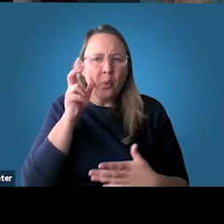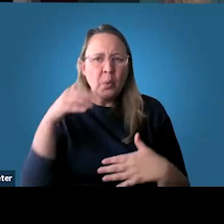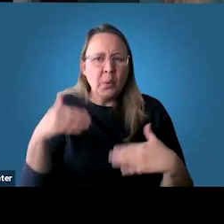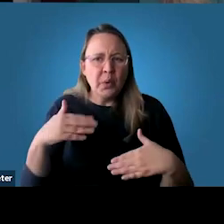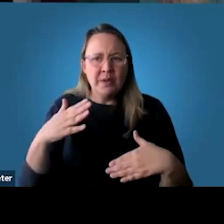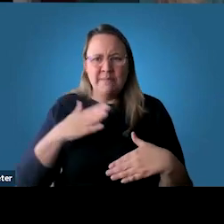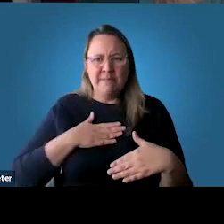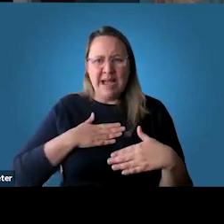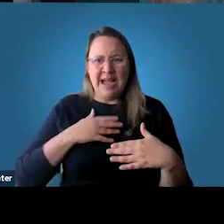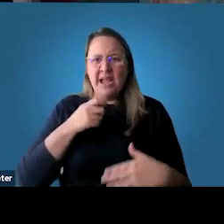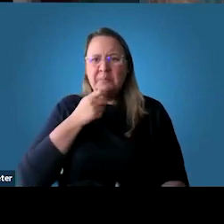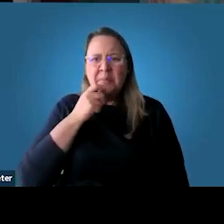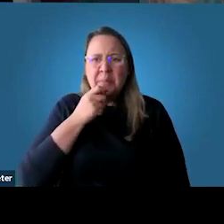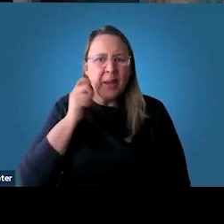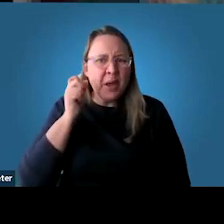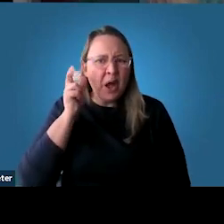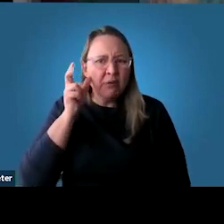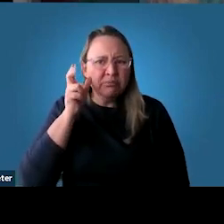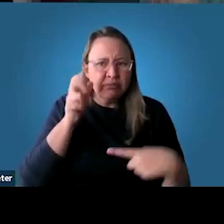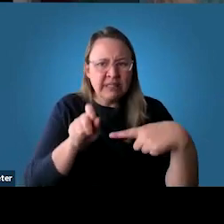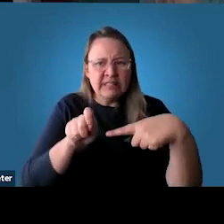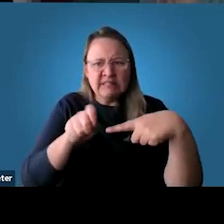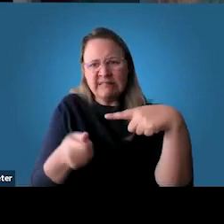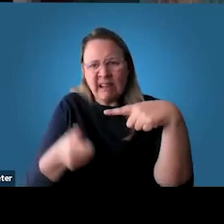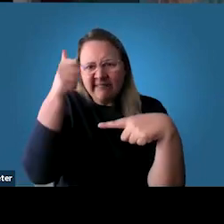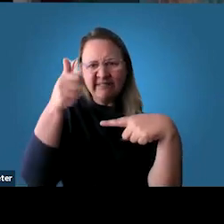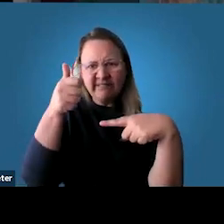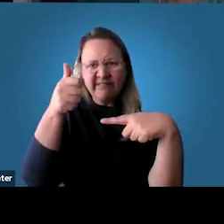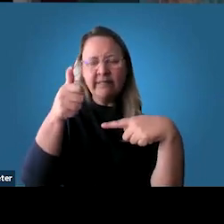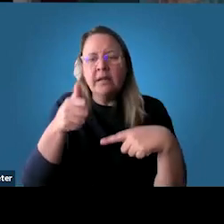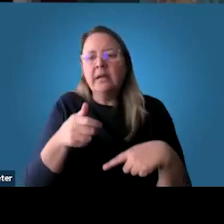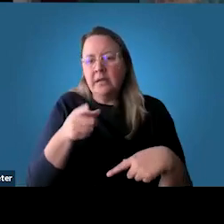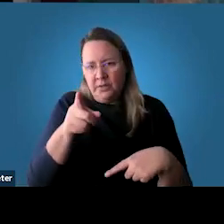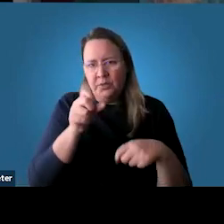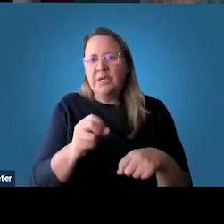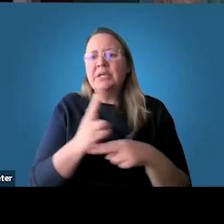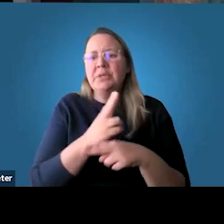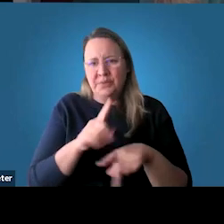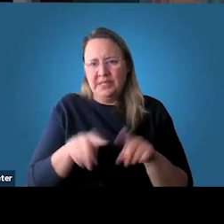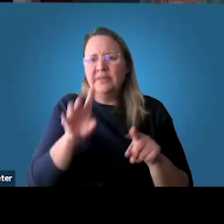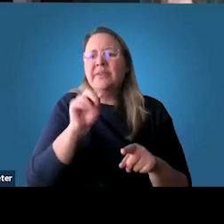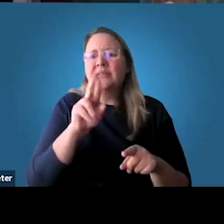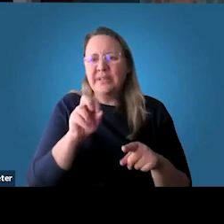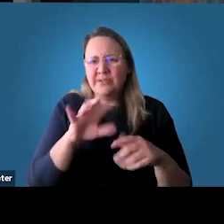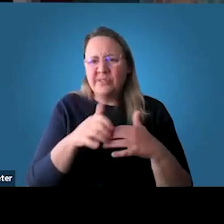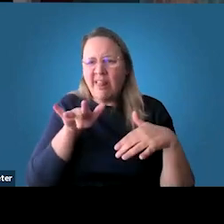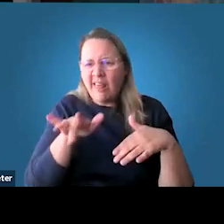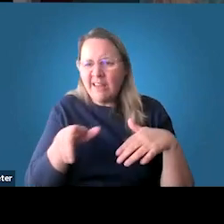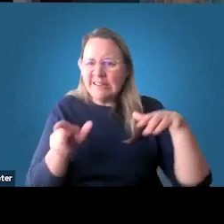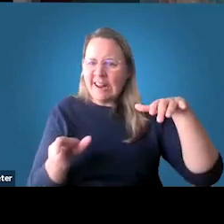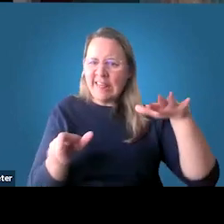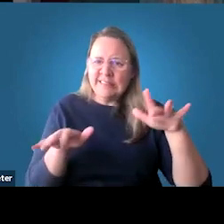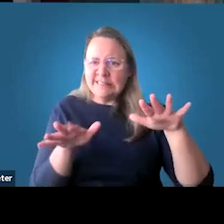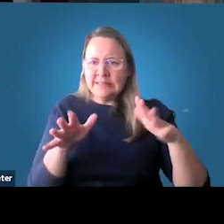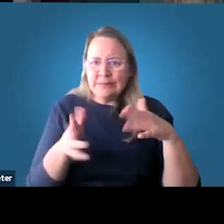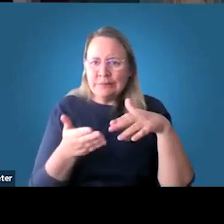the way to the max, and there are some volume controls that you can each use to help increase that as well.